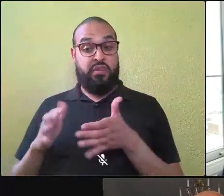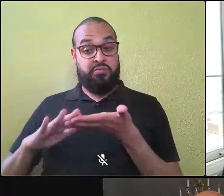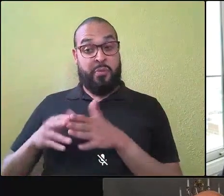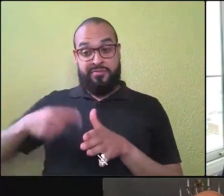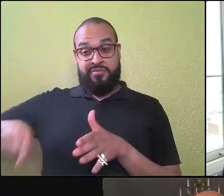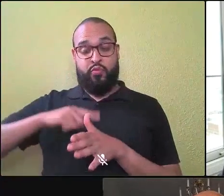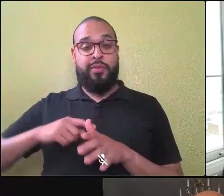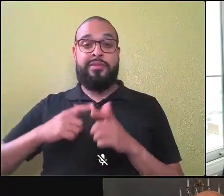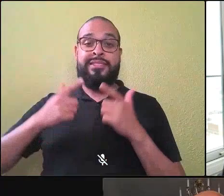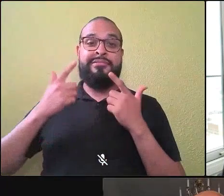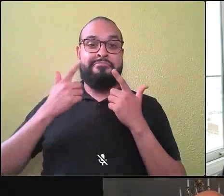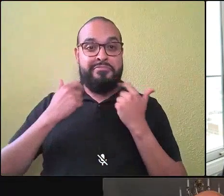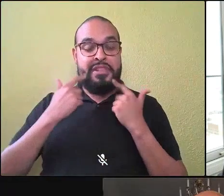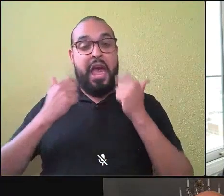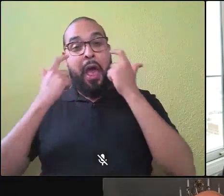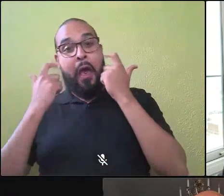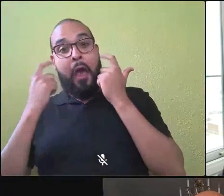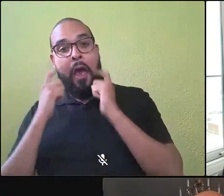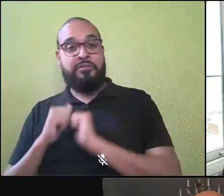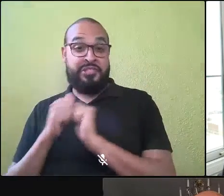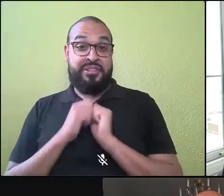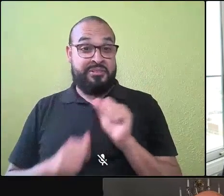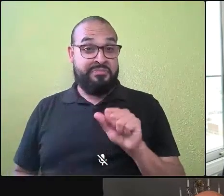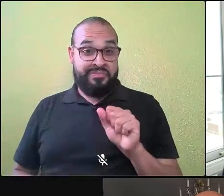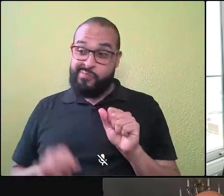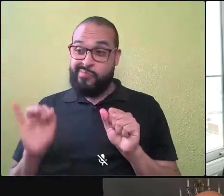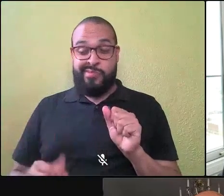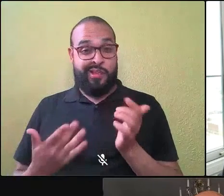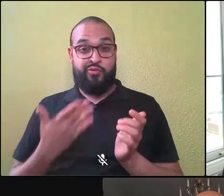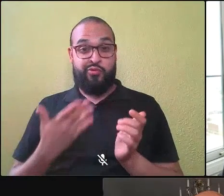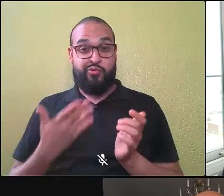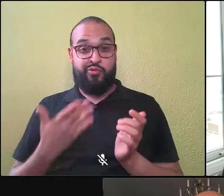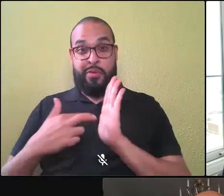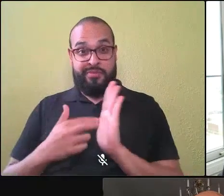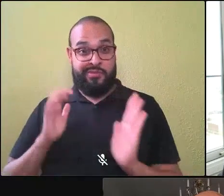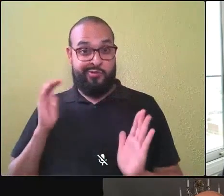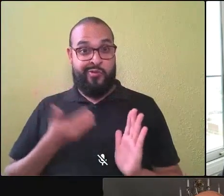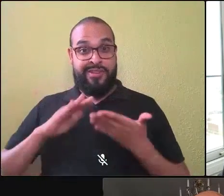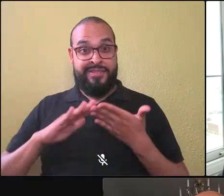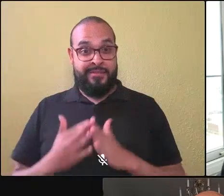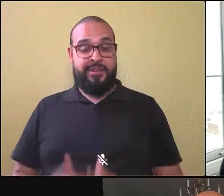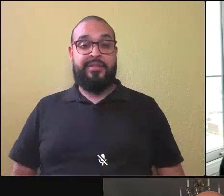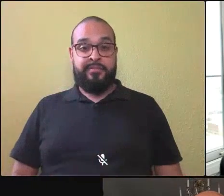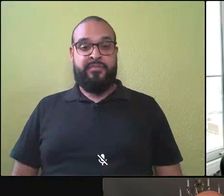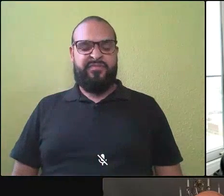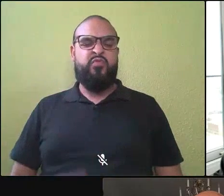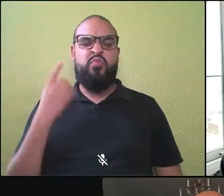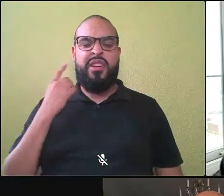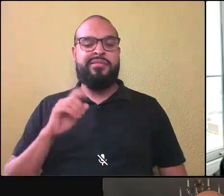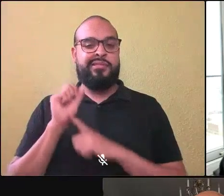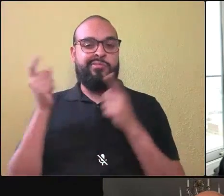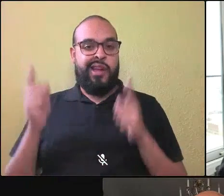that's a kind of indication of a good community. And for us, I had a situation on our team, and this is actually public. The guy posted it on LinkedIn.